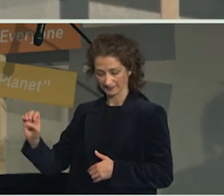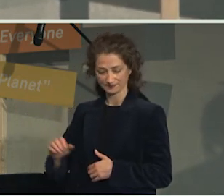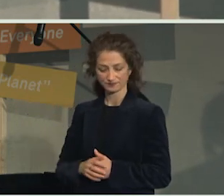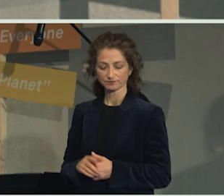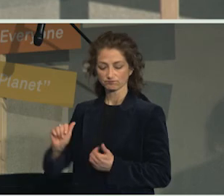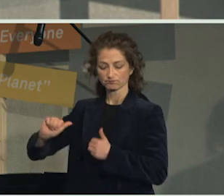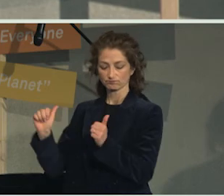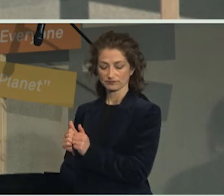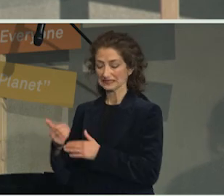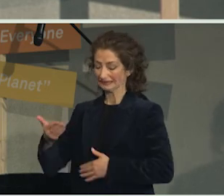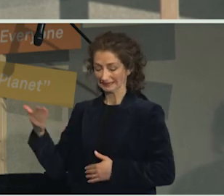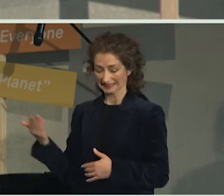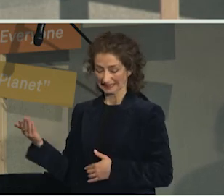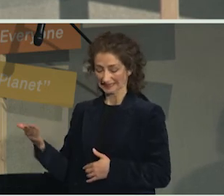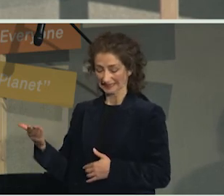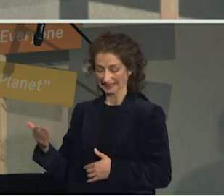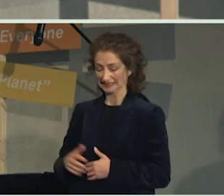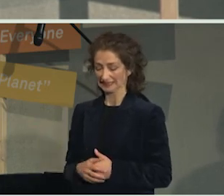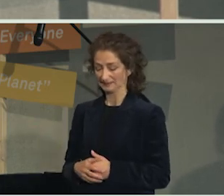Sarah Mouvani.